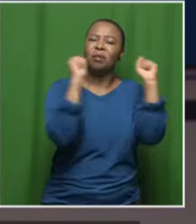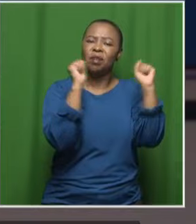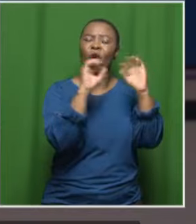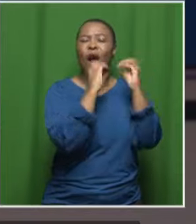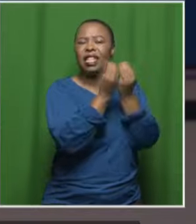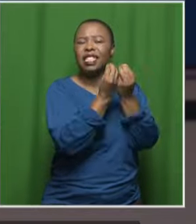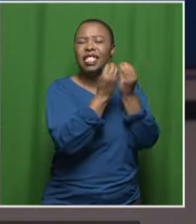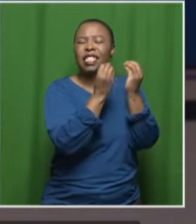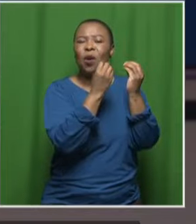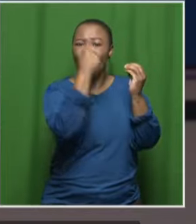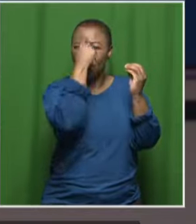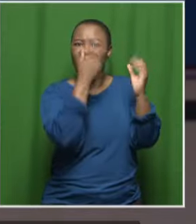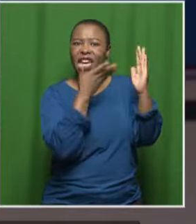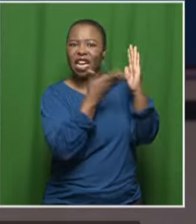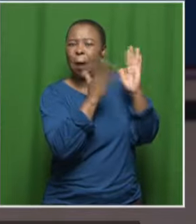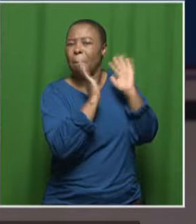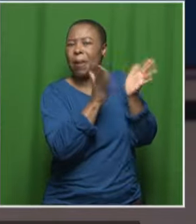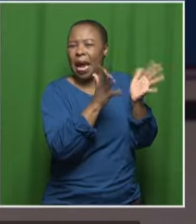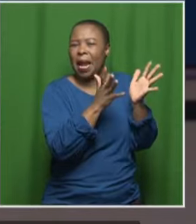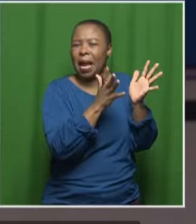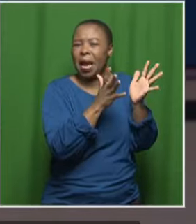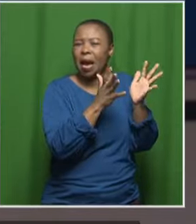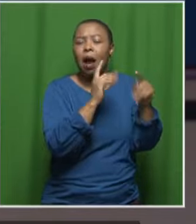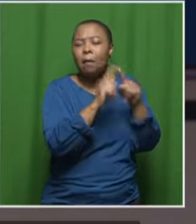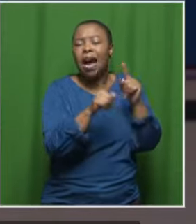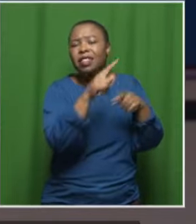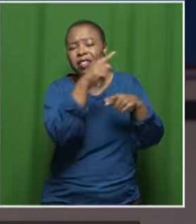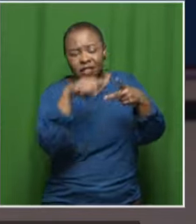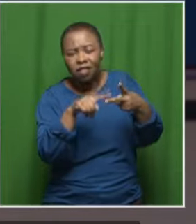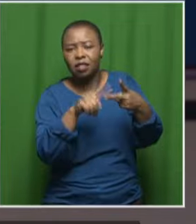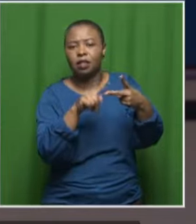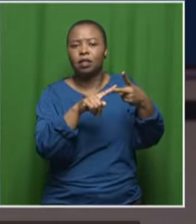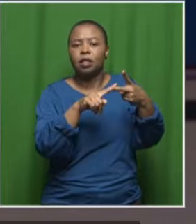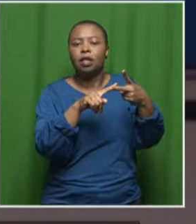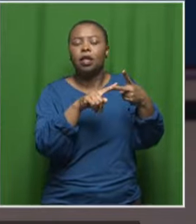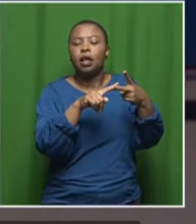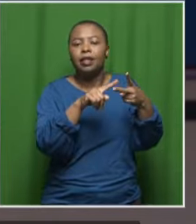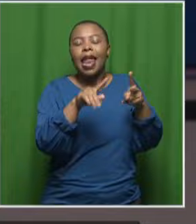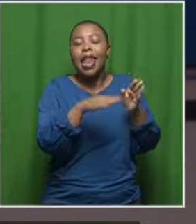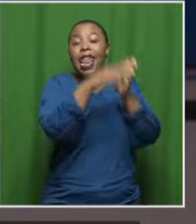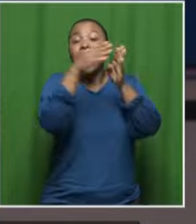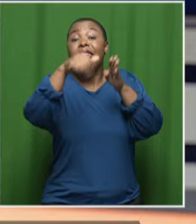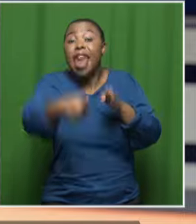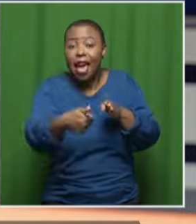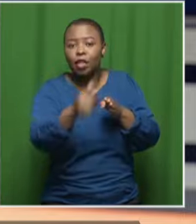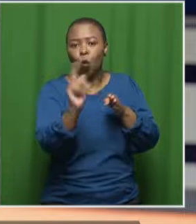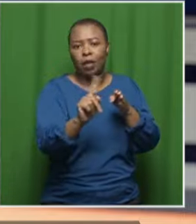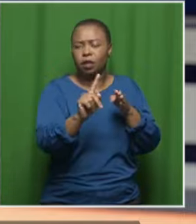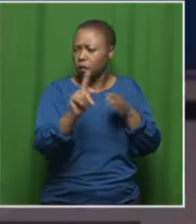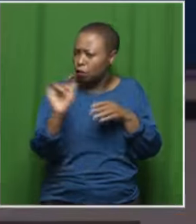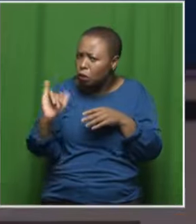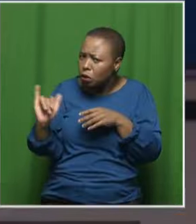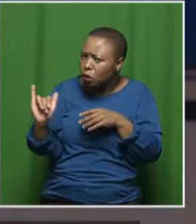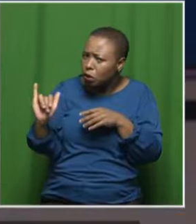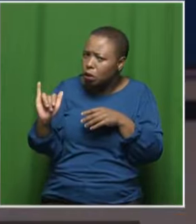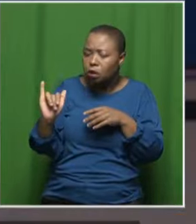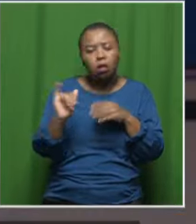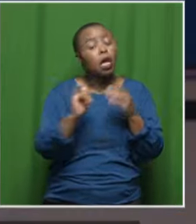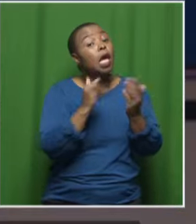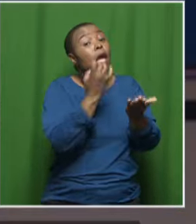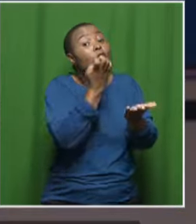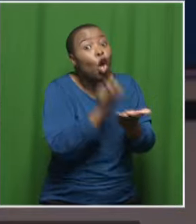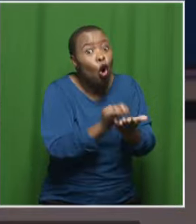movement. We should be talking about the second phase of the revolution. Which is? Which is